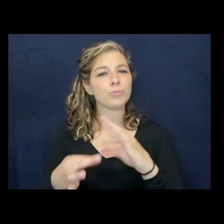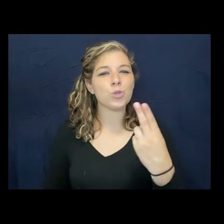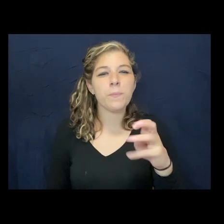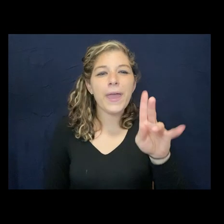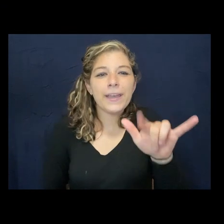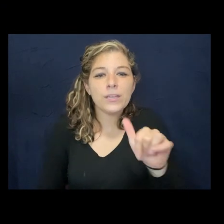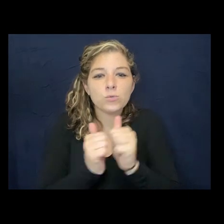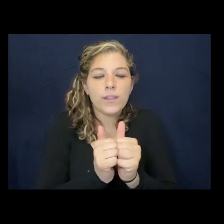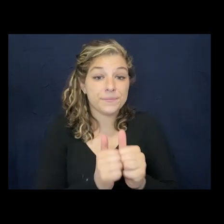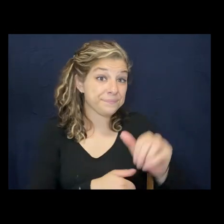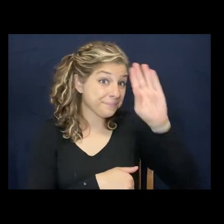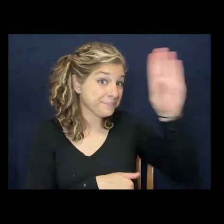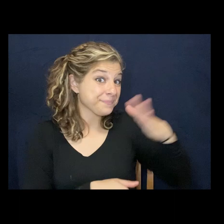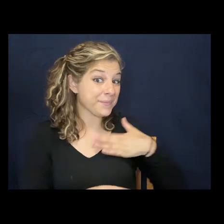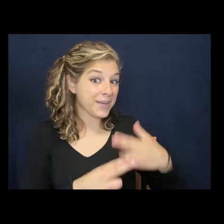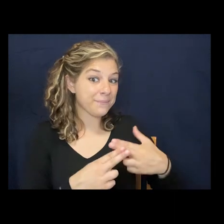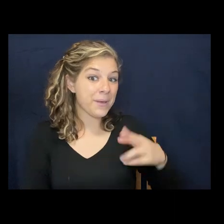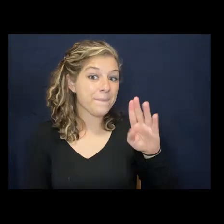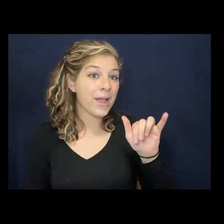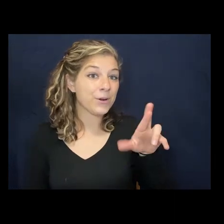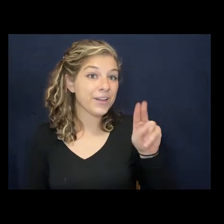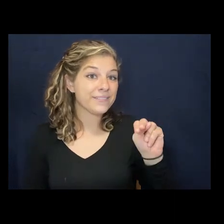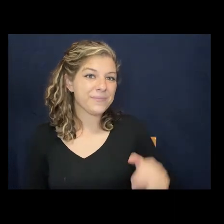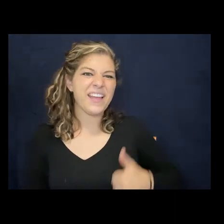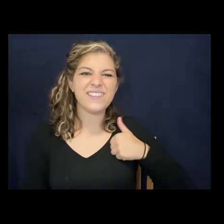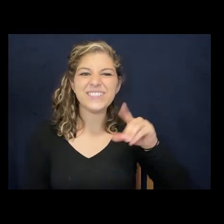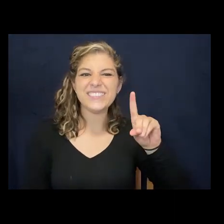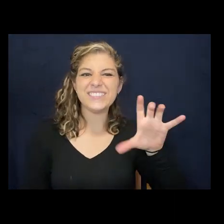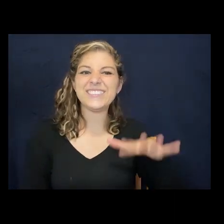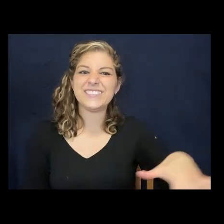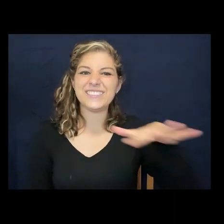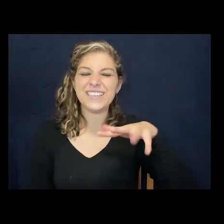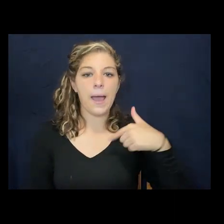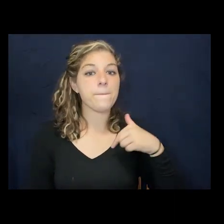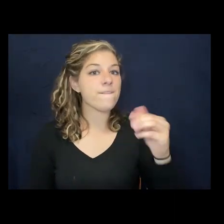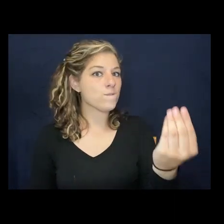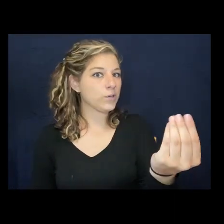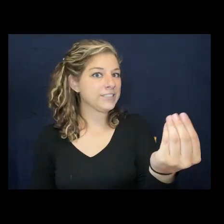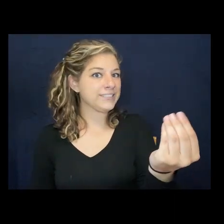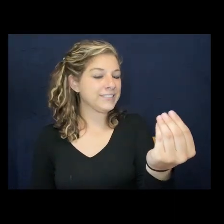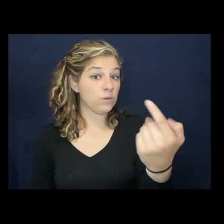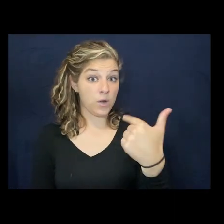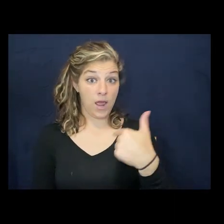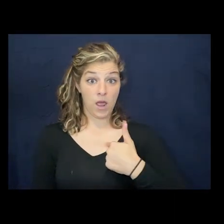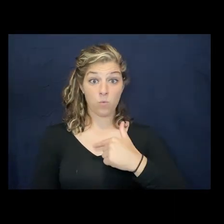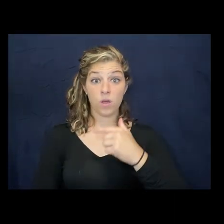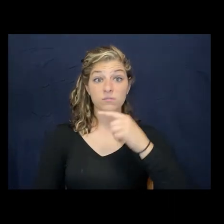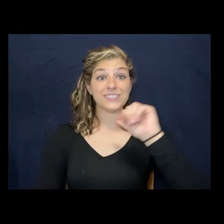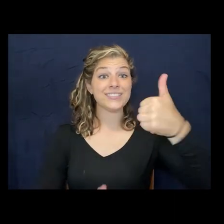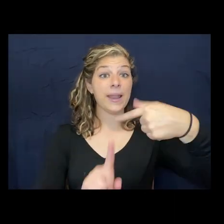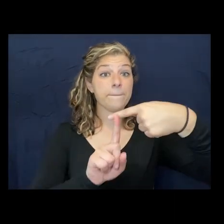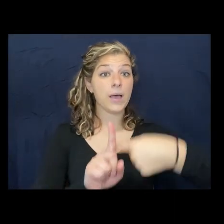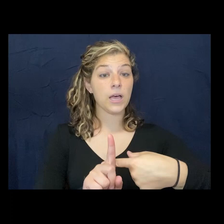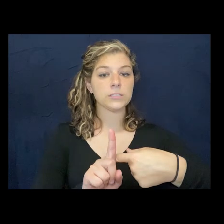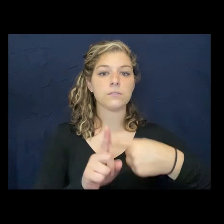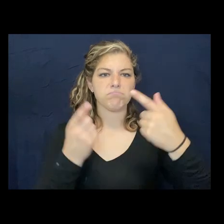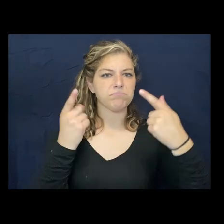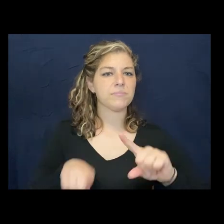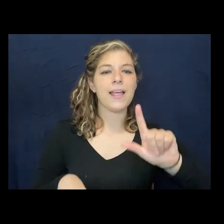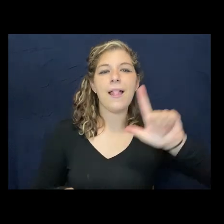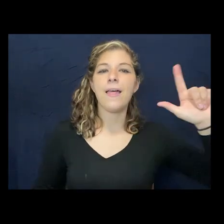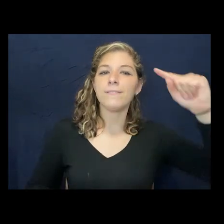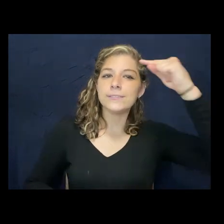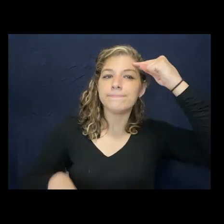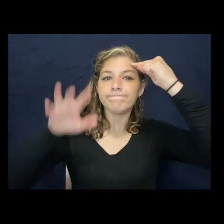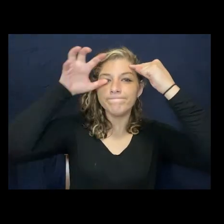humanity. My name is Byron. I live in the DC area. I'm 14. When I was 10 months old, I had